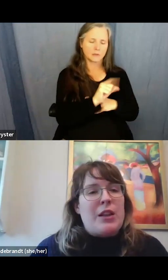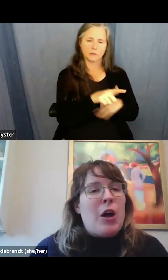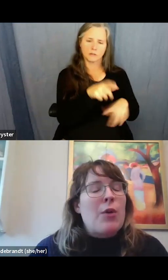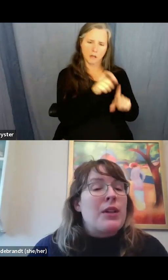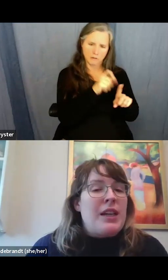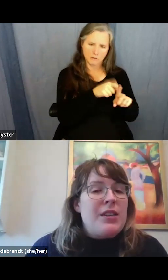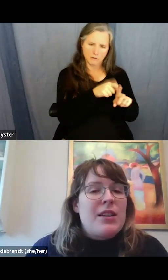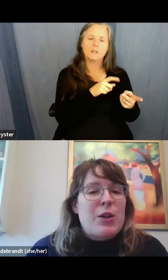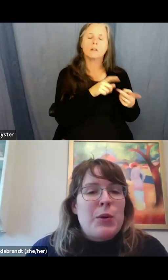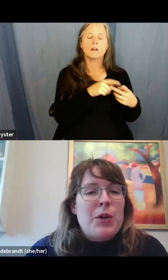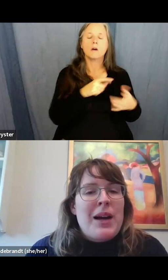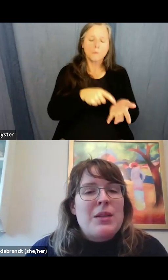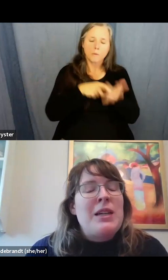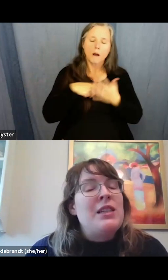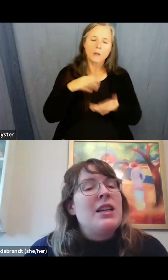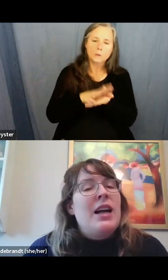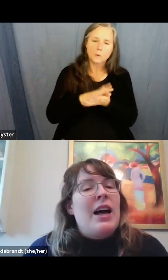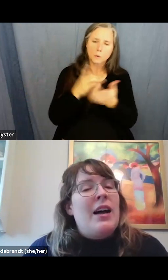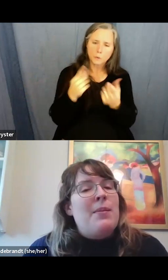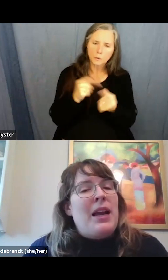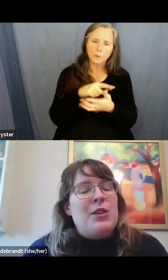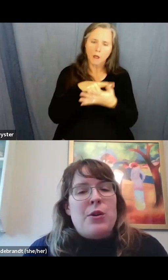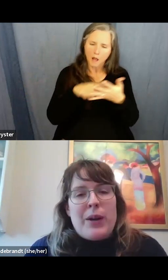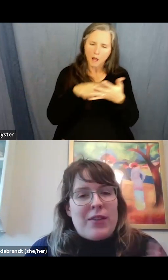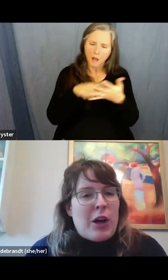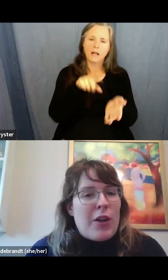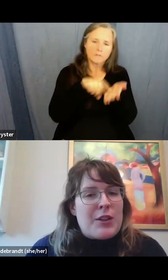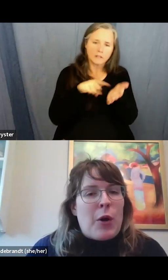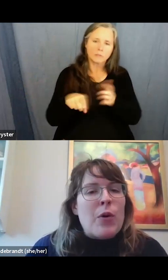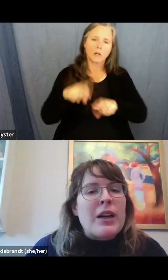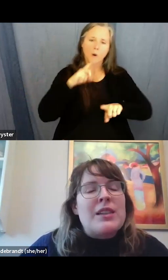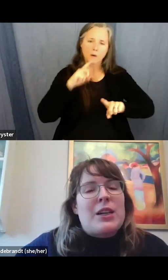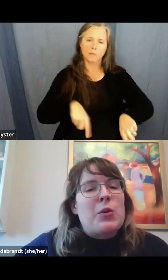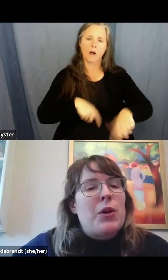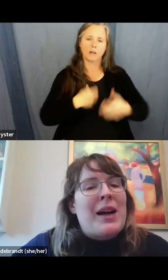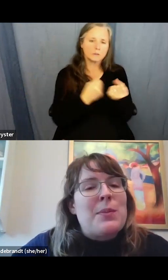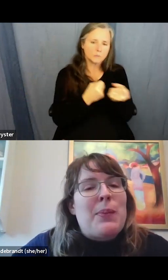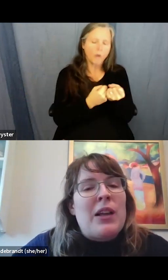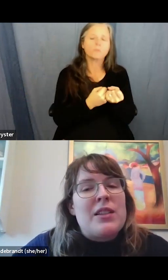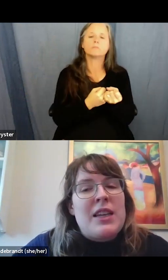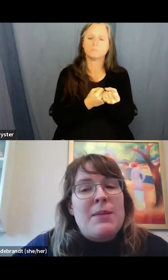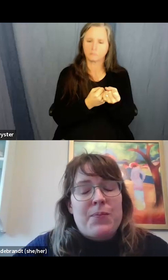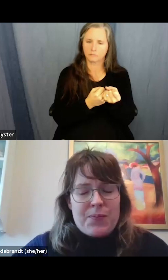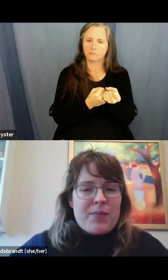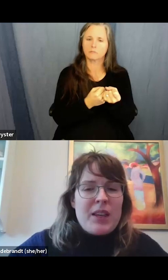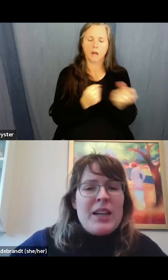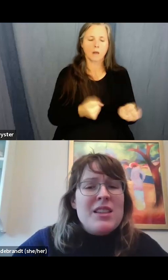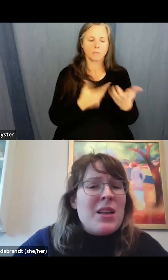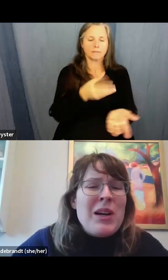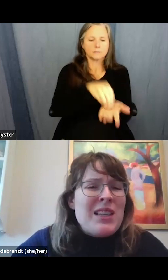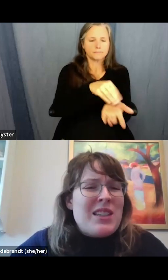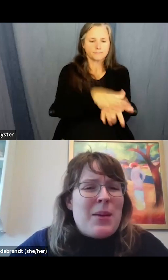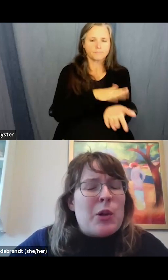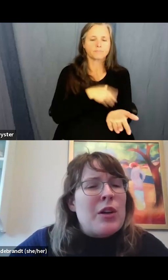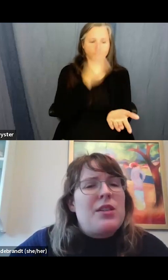own state law related to sexual harassment. And so we often call this our Oregon sexual harassment policy. In